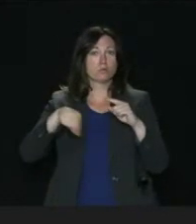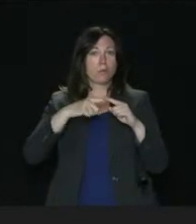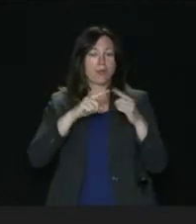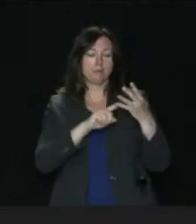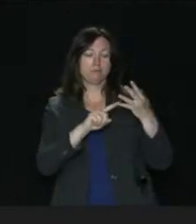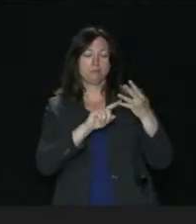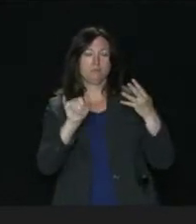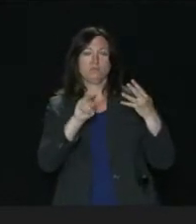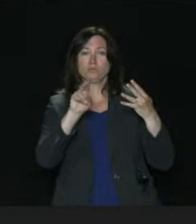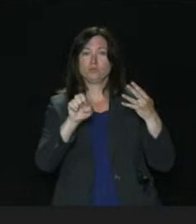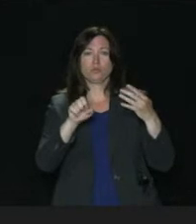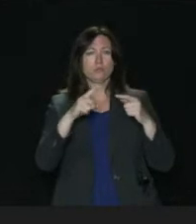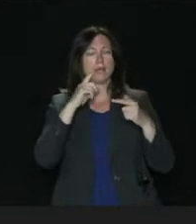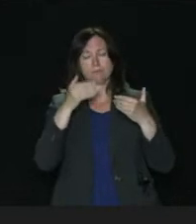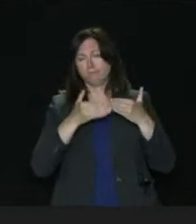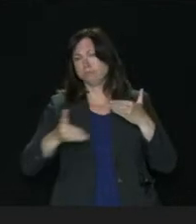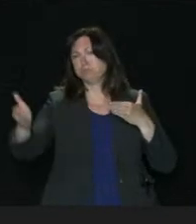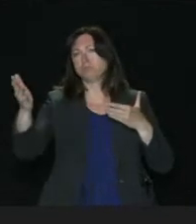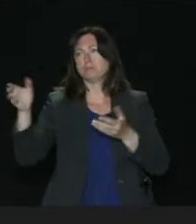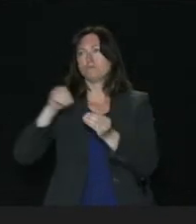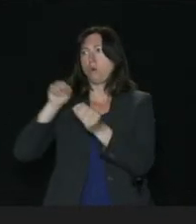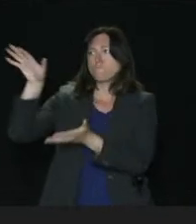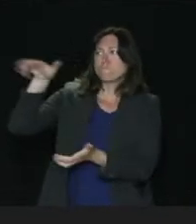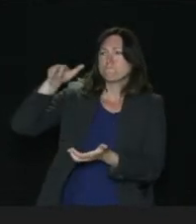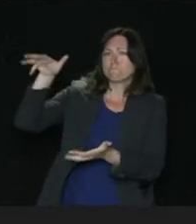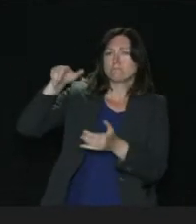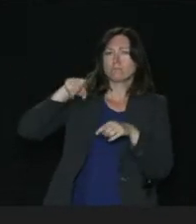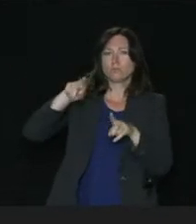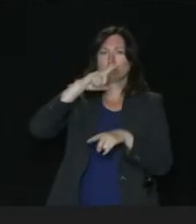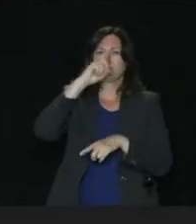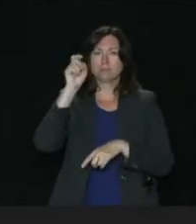supply throughout the summer.